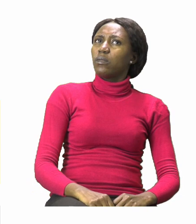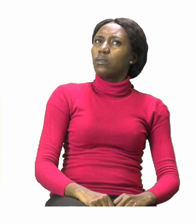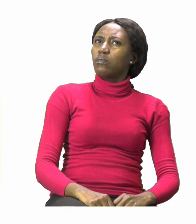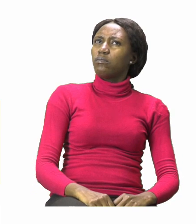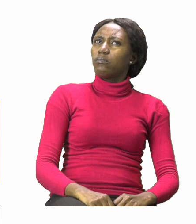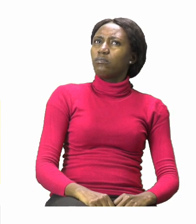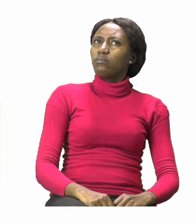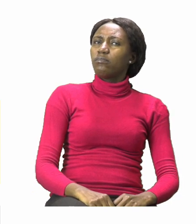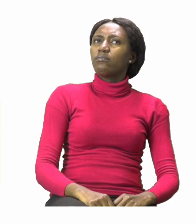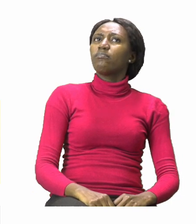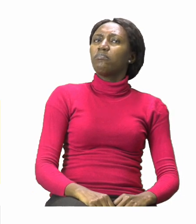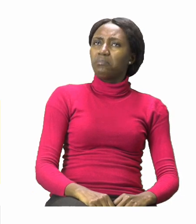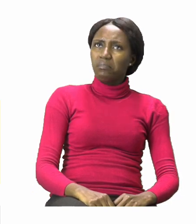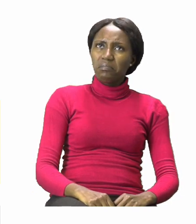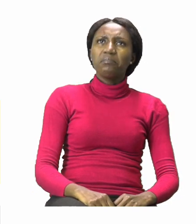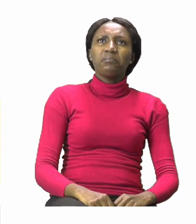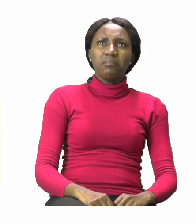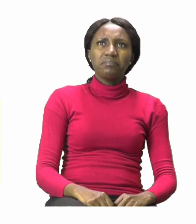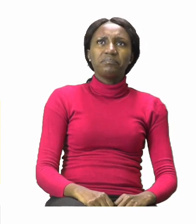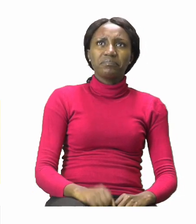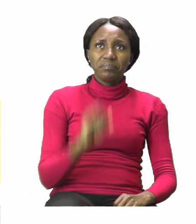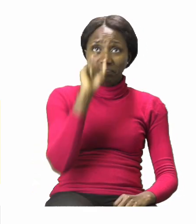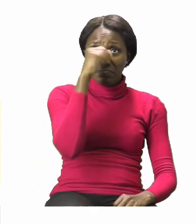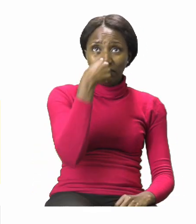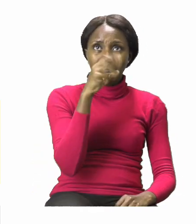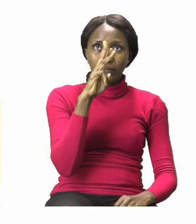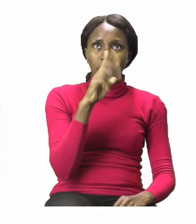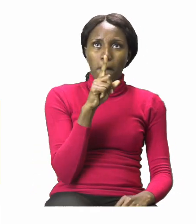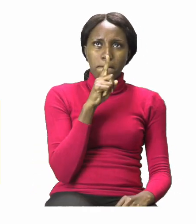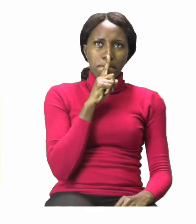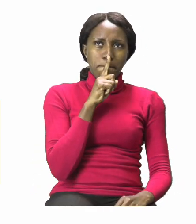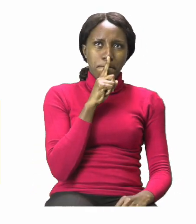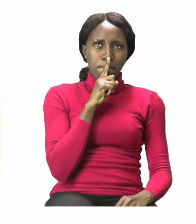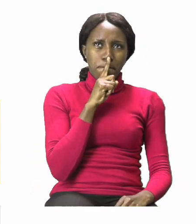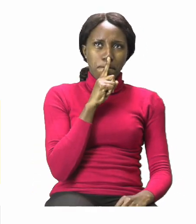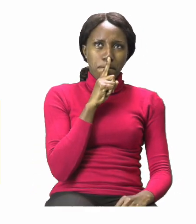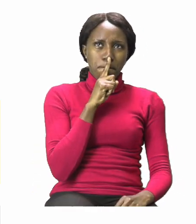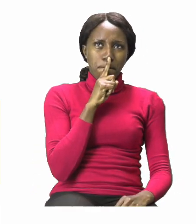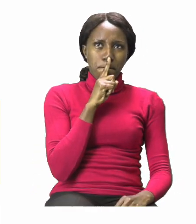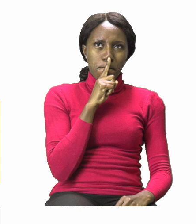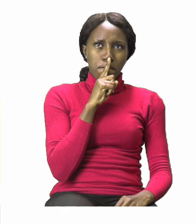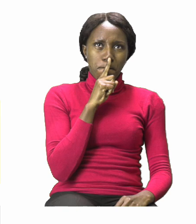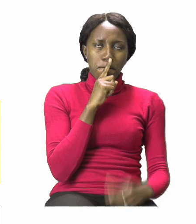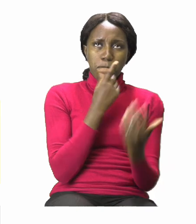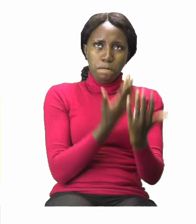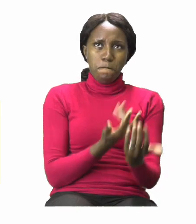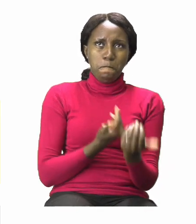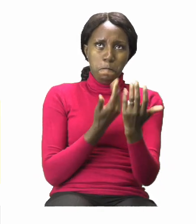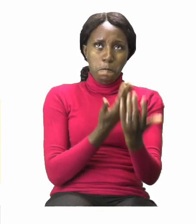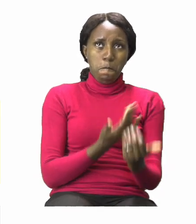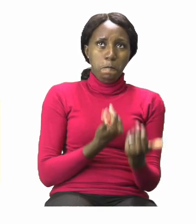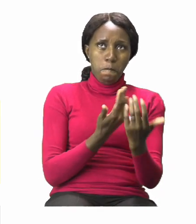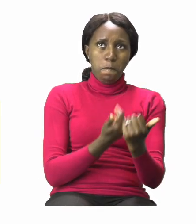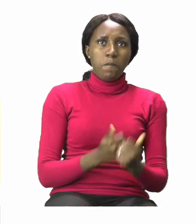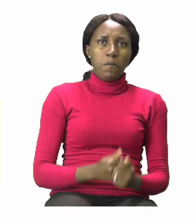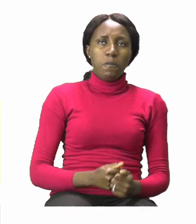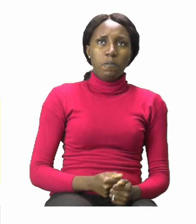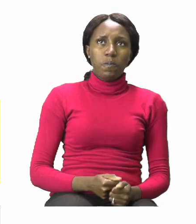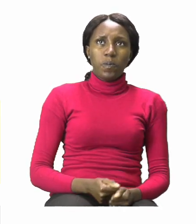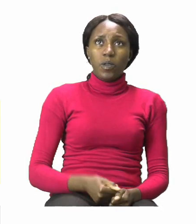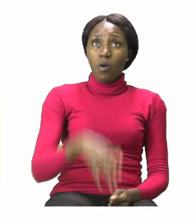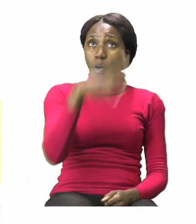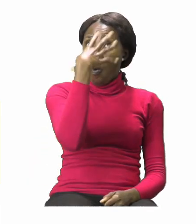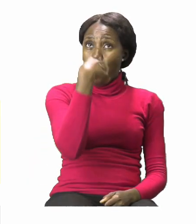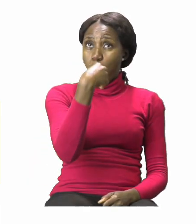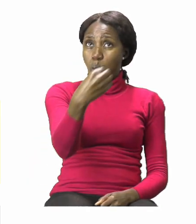down." The little pigs said nothing. They all were waiting. And so the